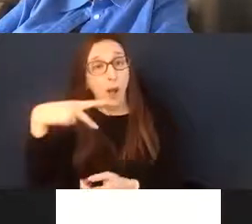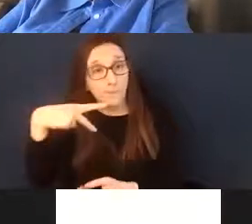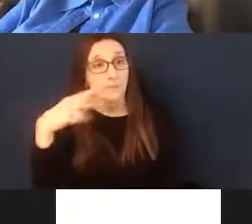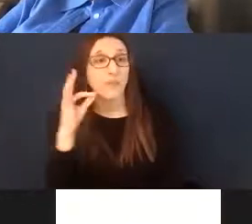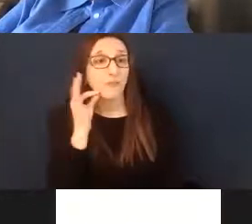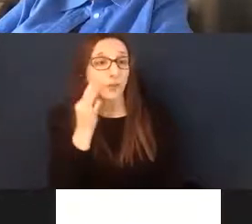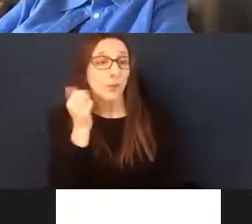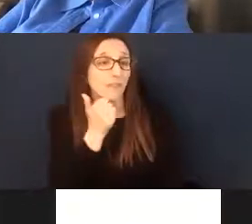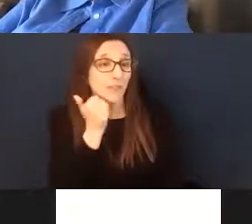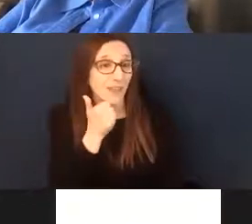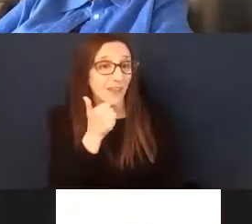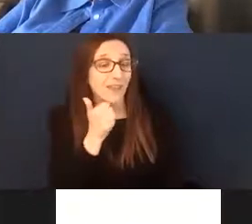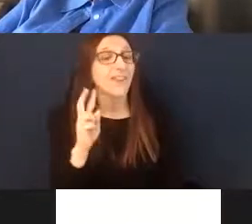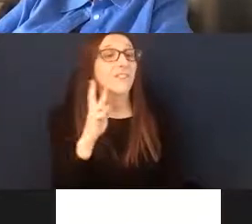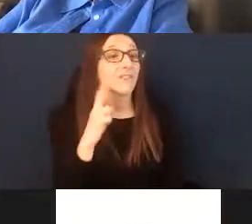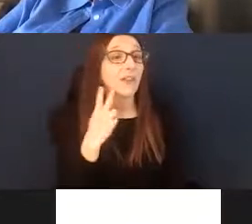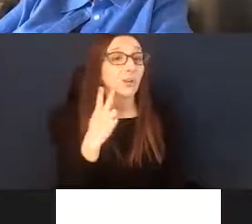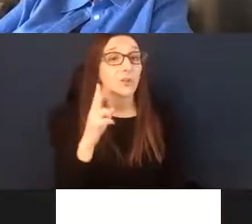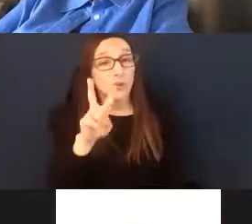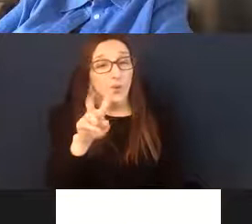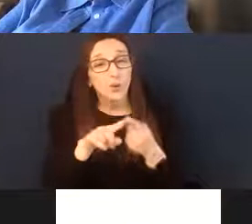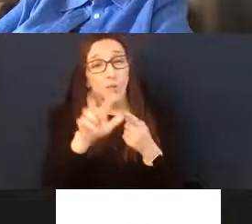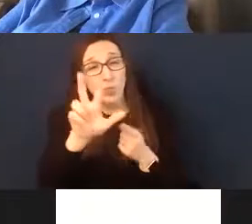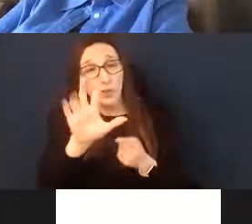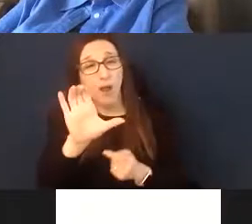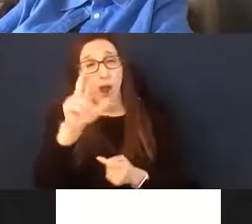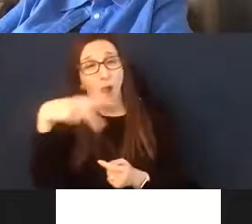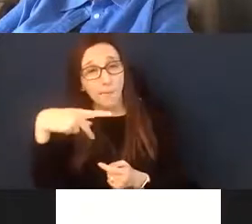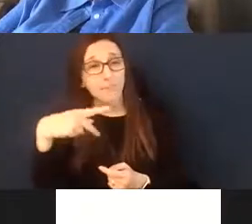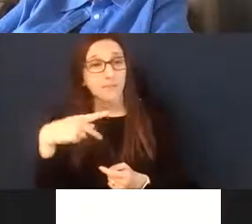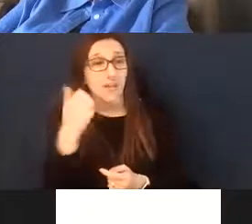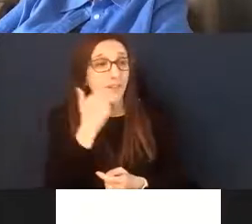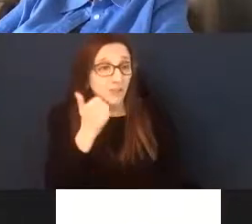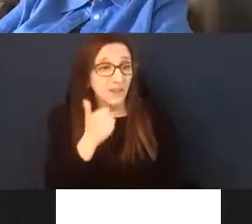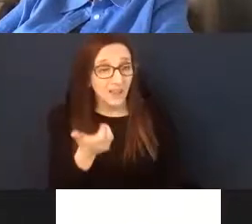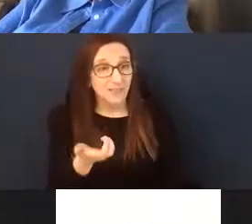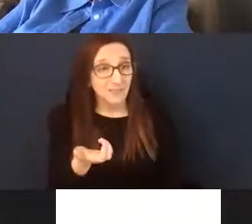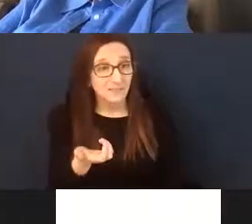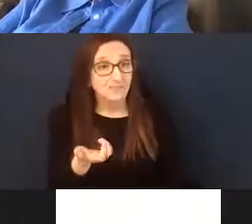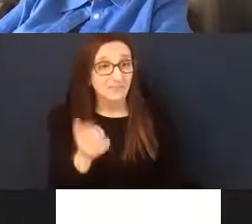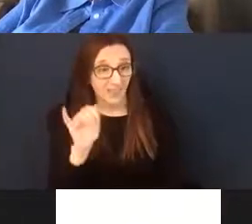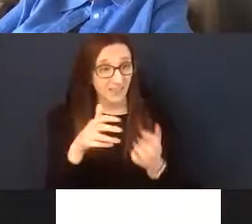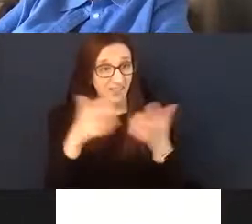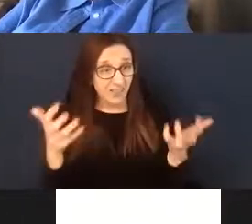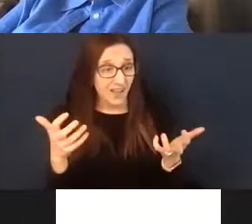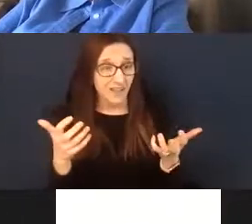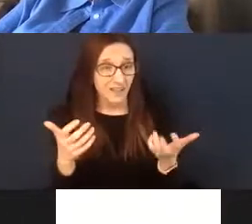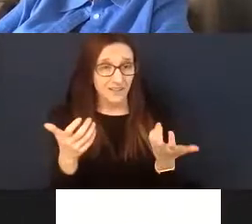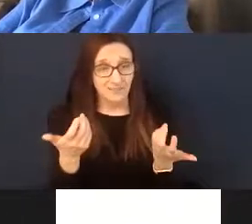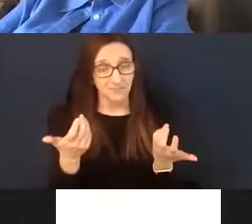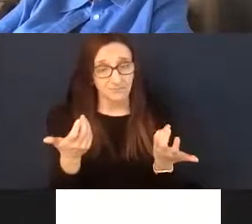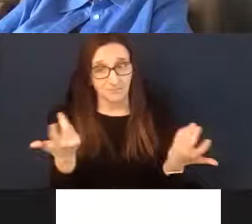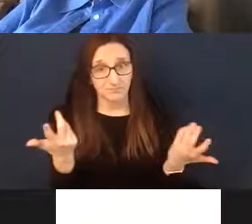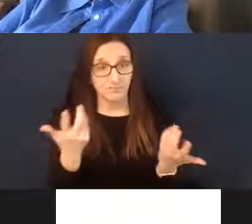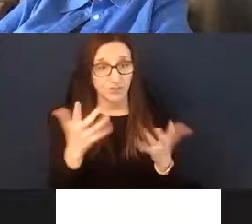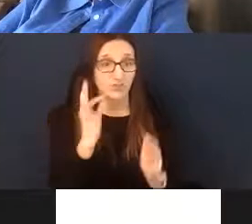for vegetables is 2 to 3 cups. So that can fill up a good third to half of your diet as just